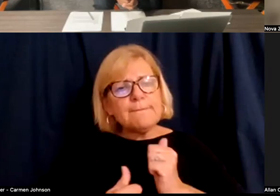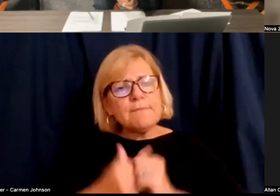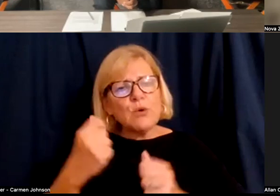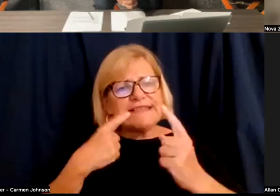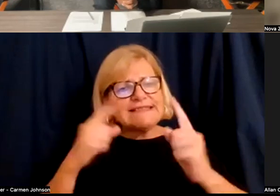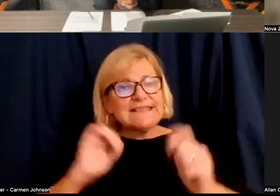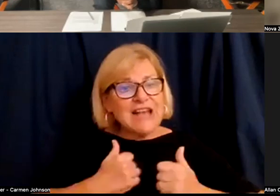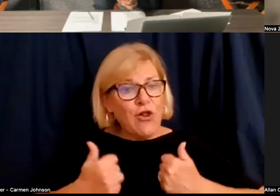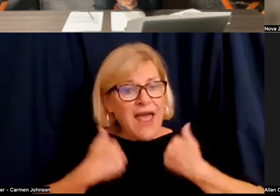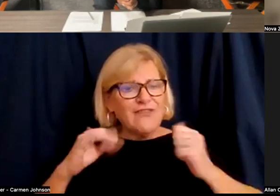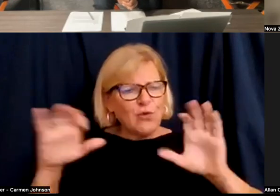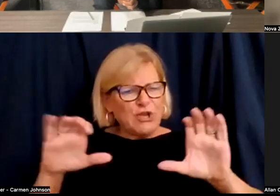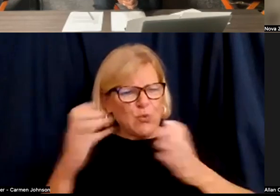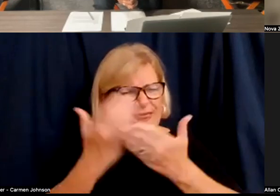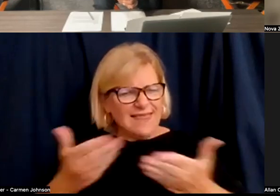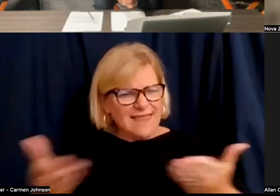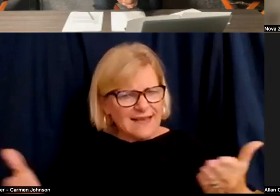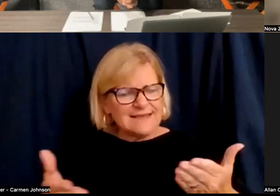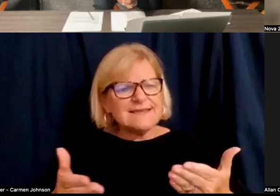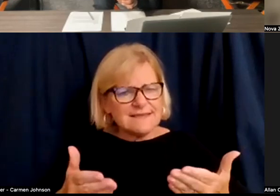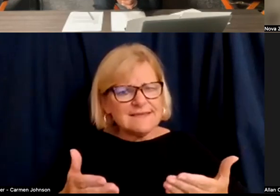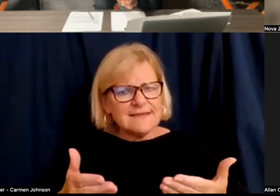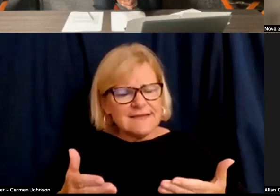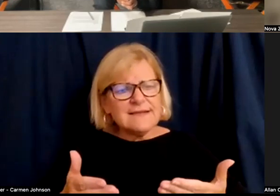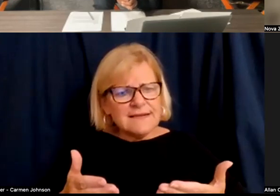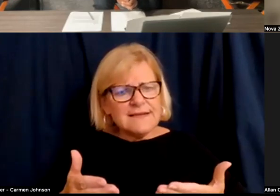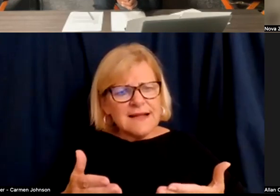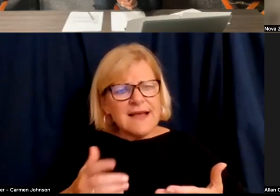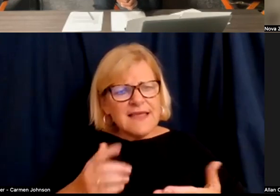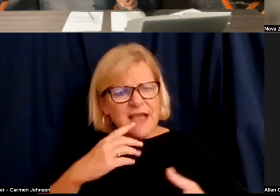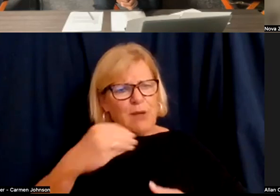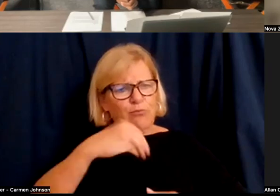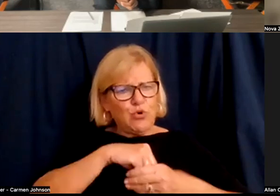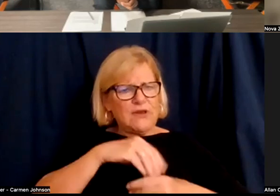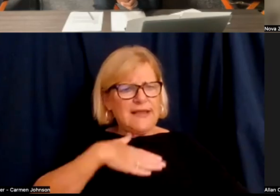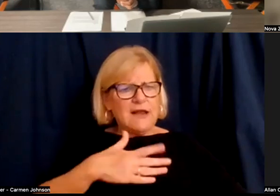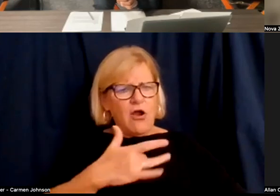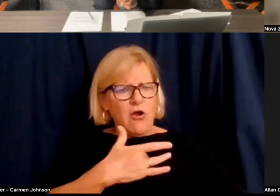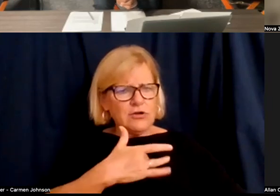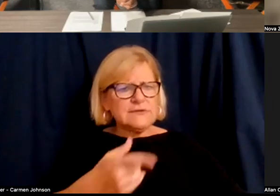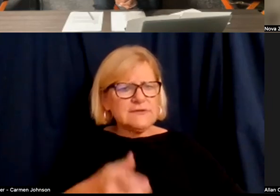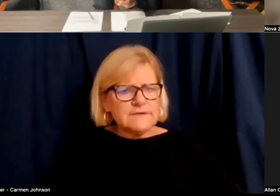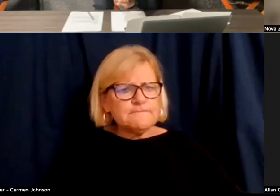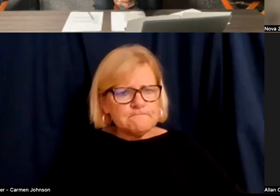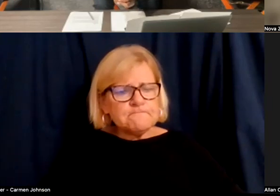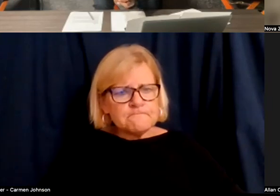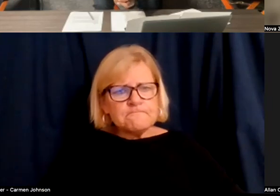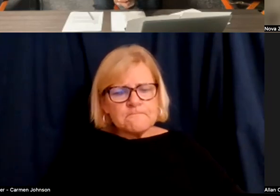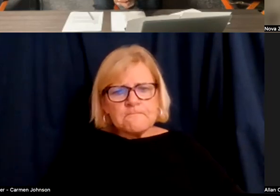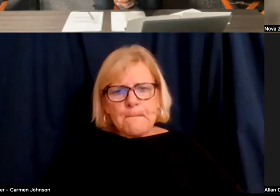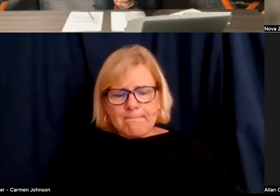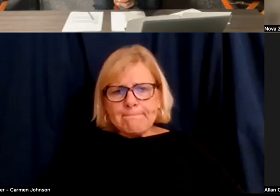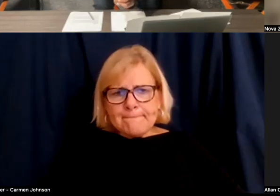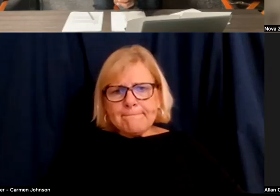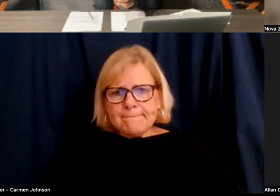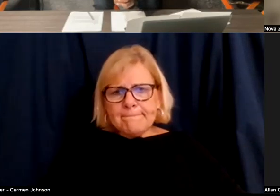in our lives when we do the things that's been put in our heart to do. And